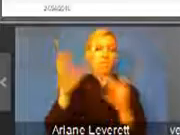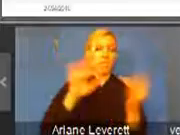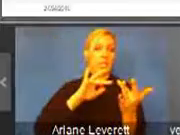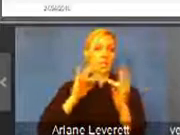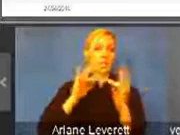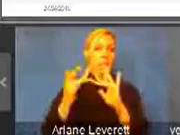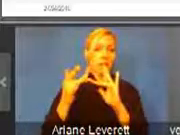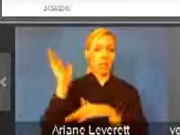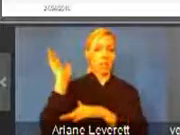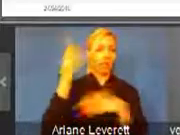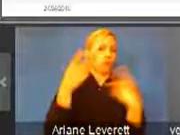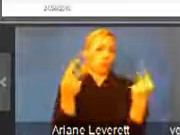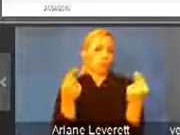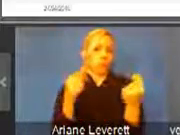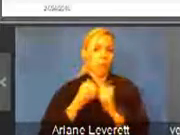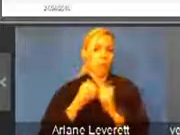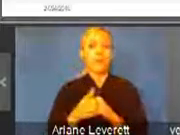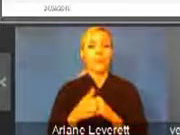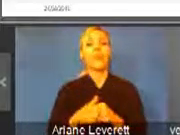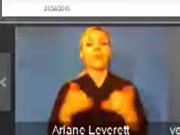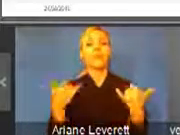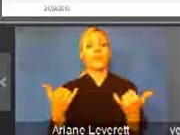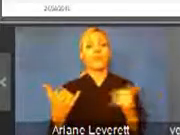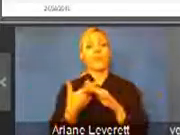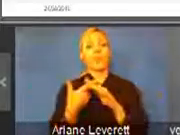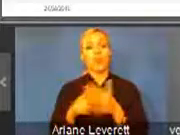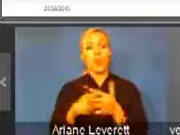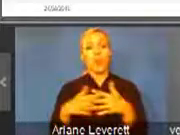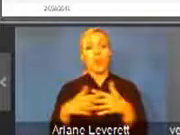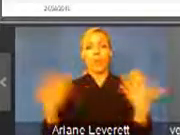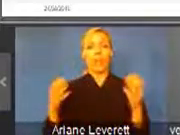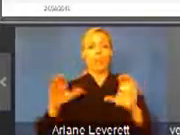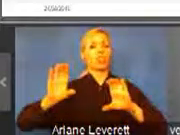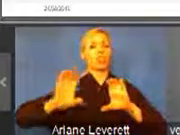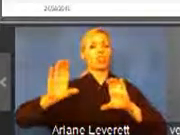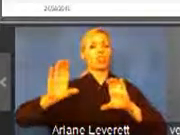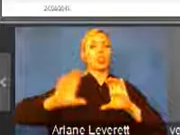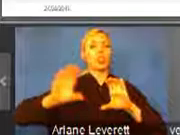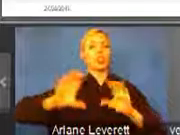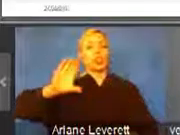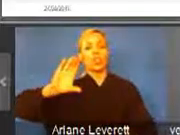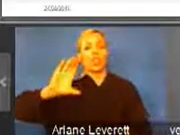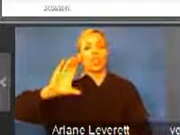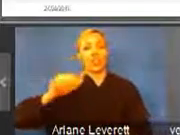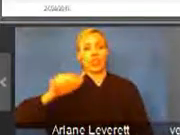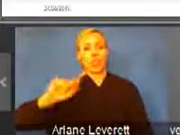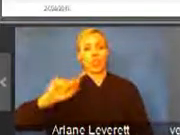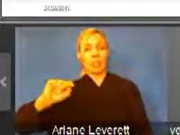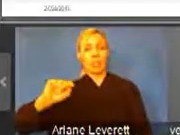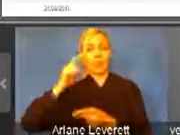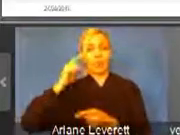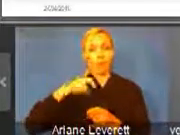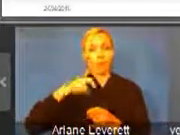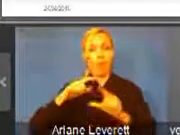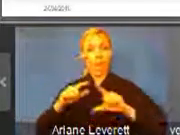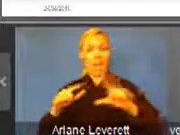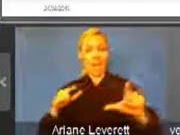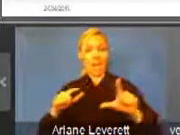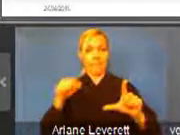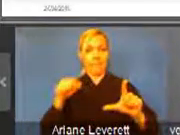So, we will start with the chat function. You can find the chat room on the left side of your